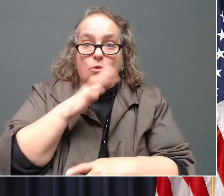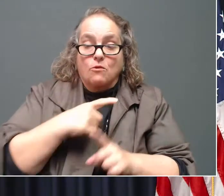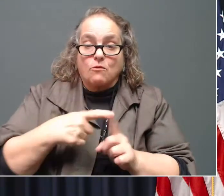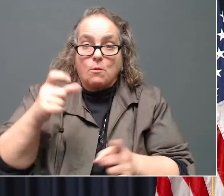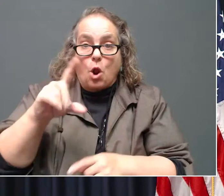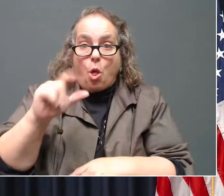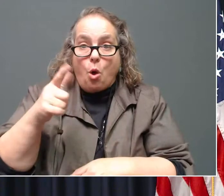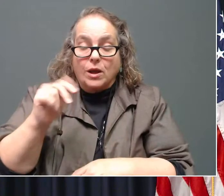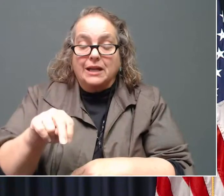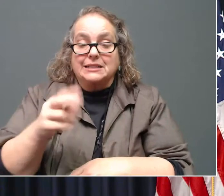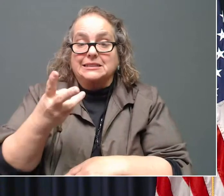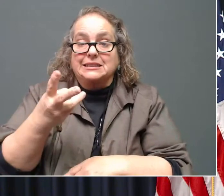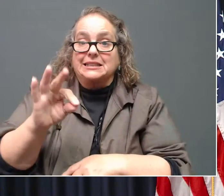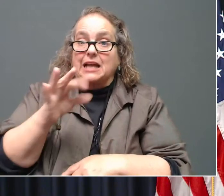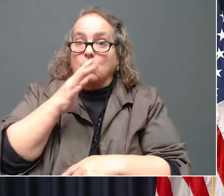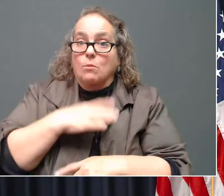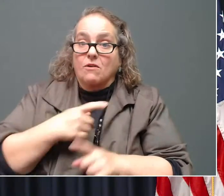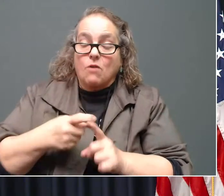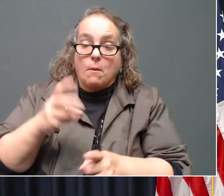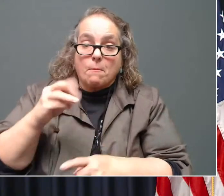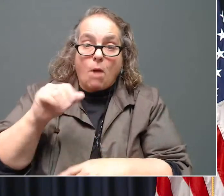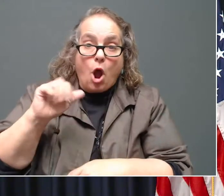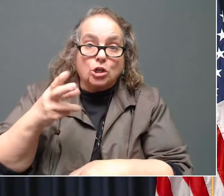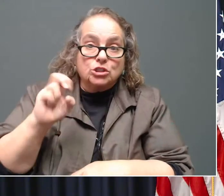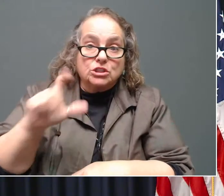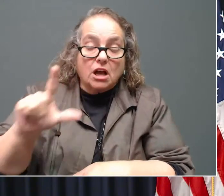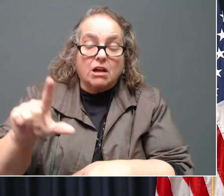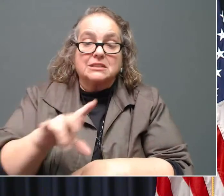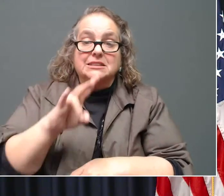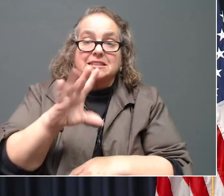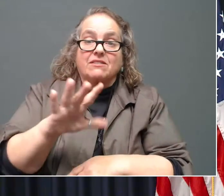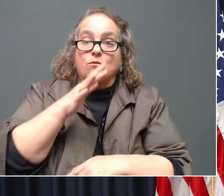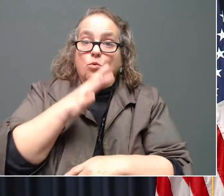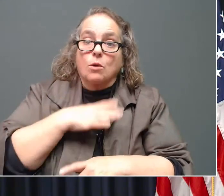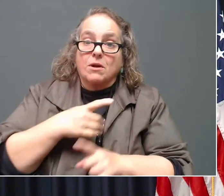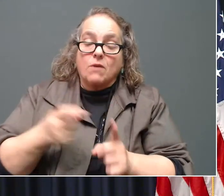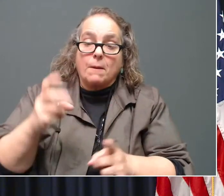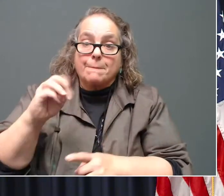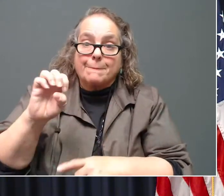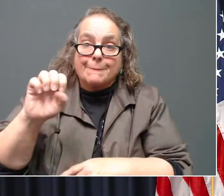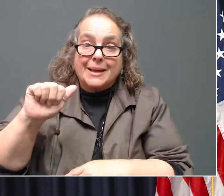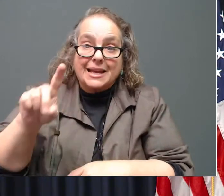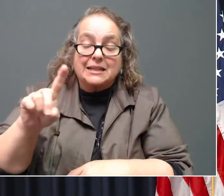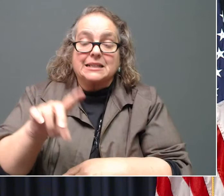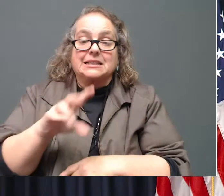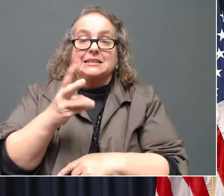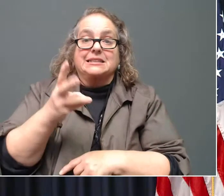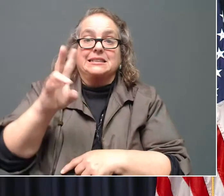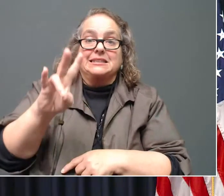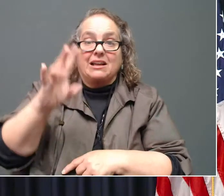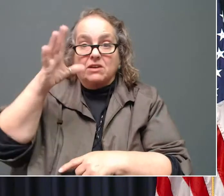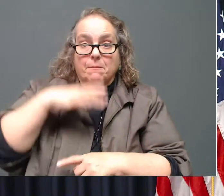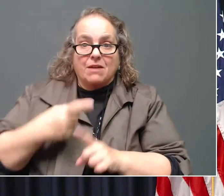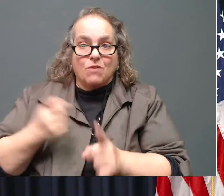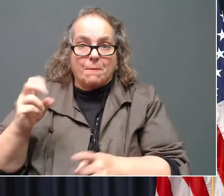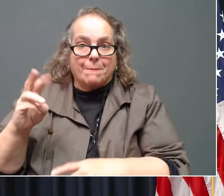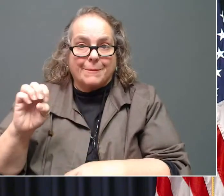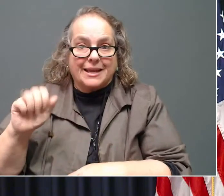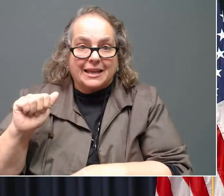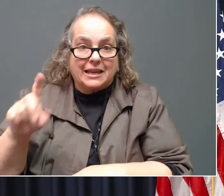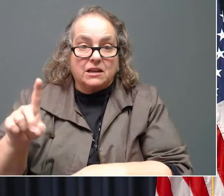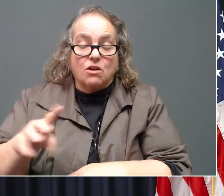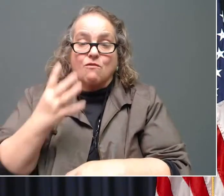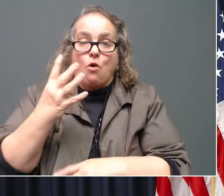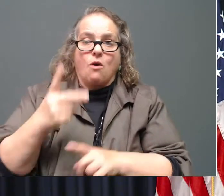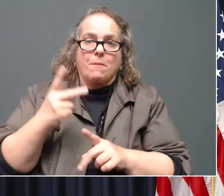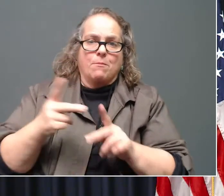Marshall, 75-year-old woman from Meade, 67-year-old man from Meade. 4 individuals from Metcalfe County,